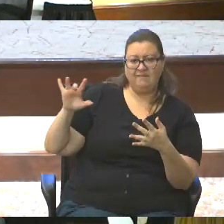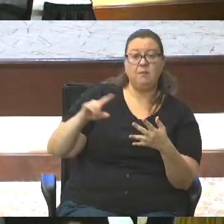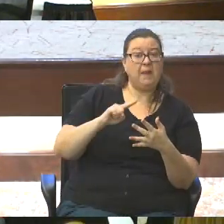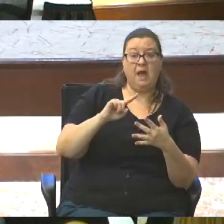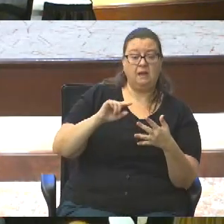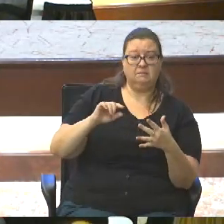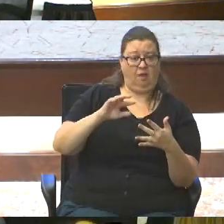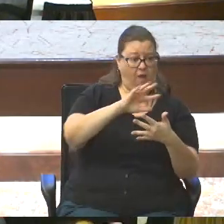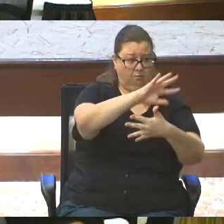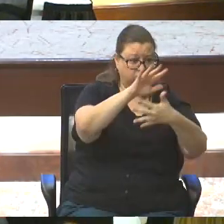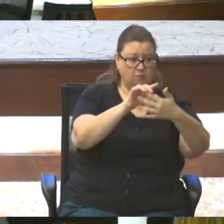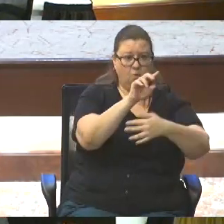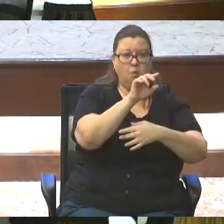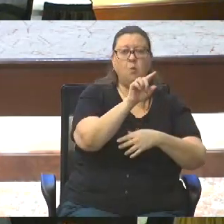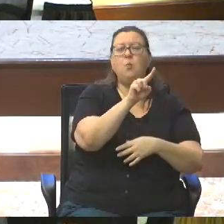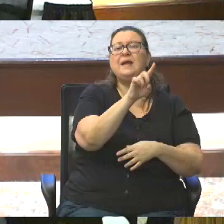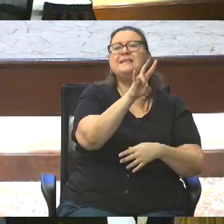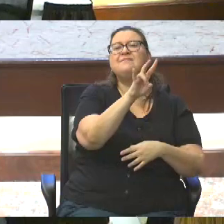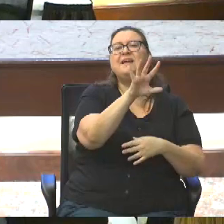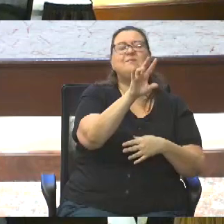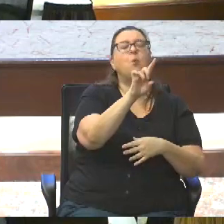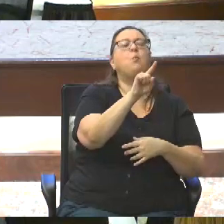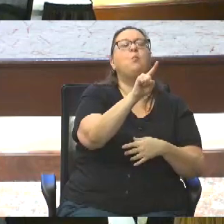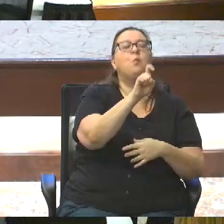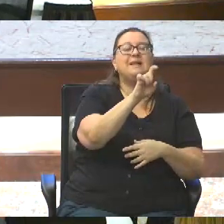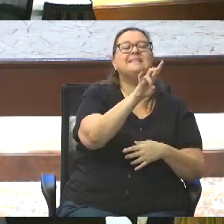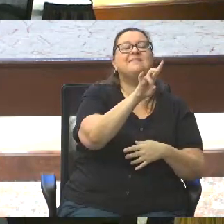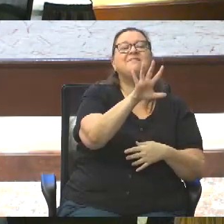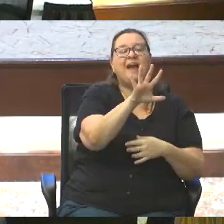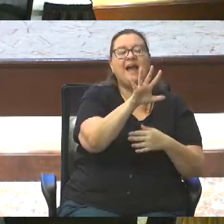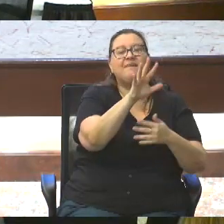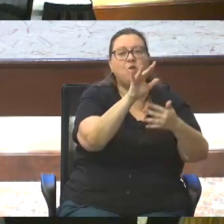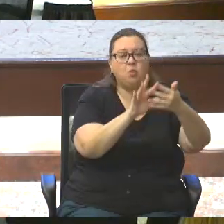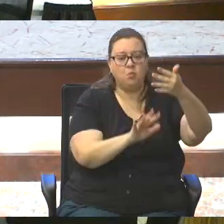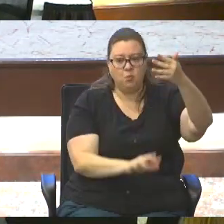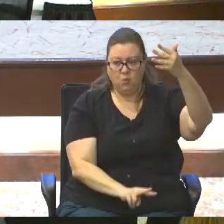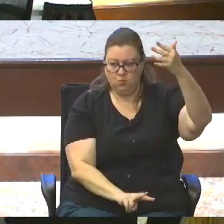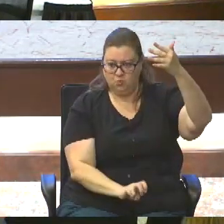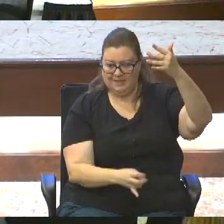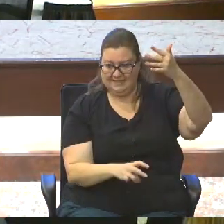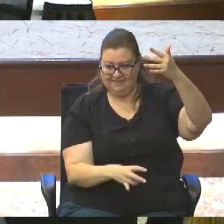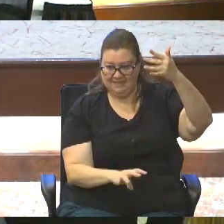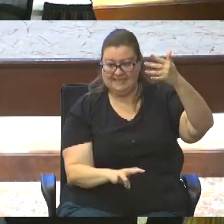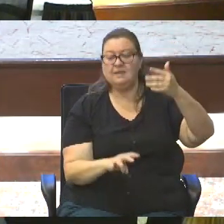include resolution 2025-175 through 217, except for resolution